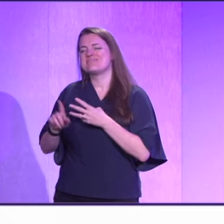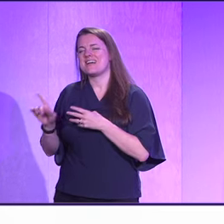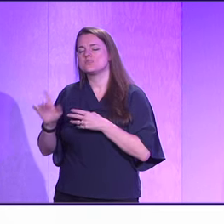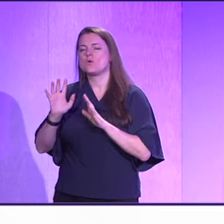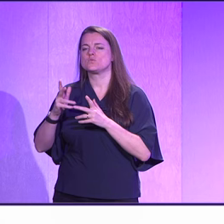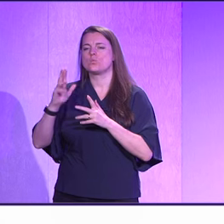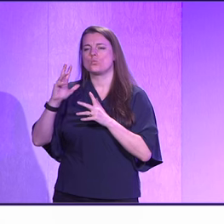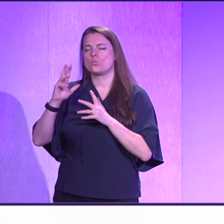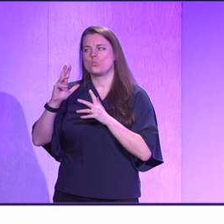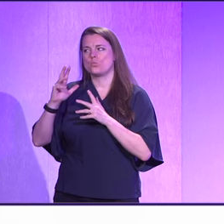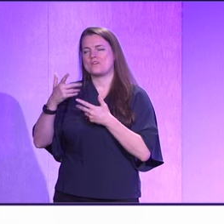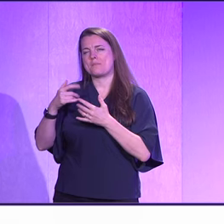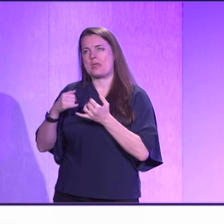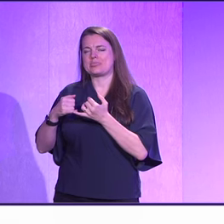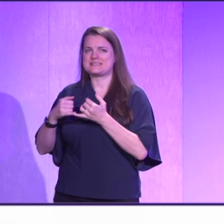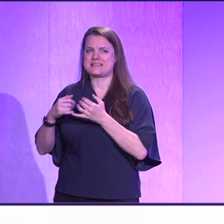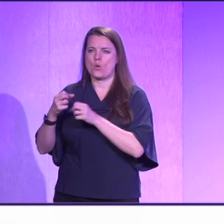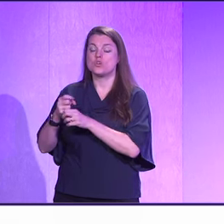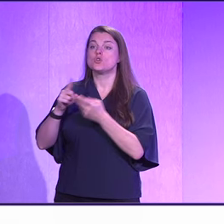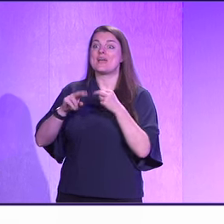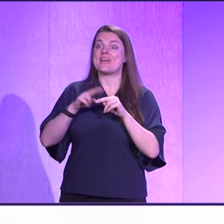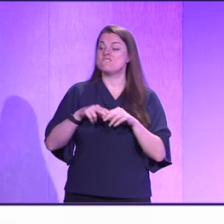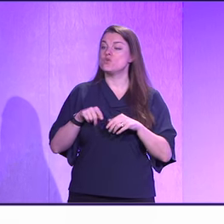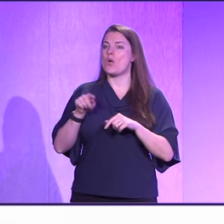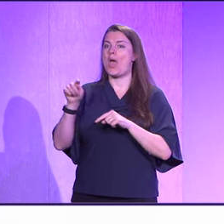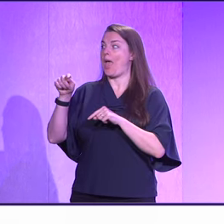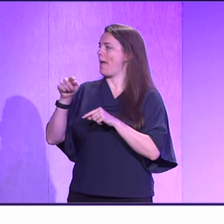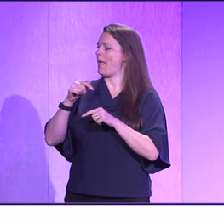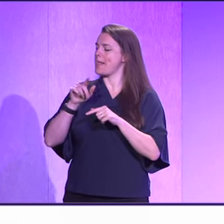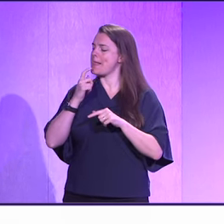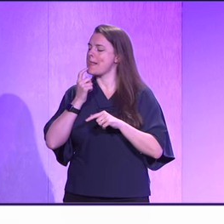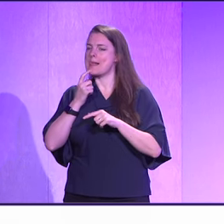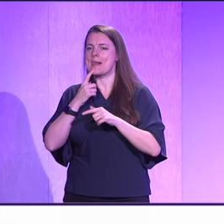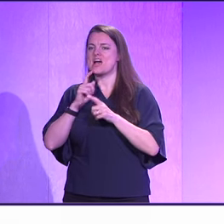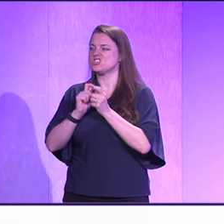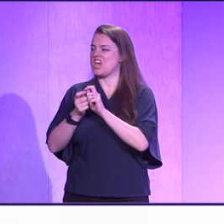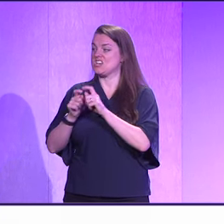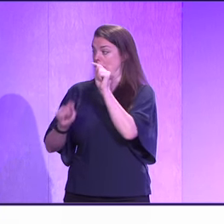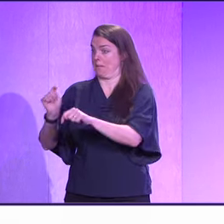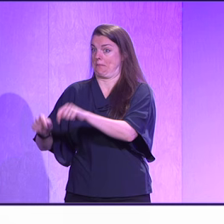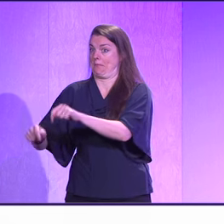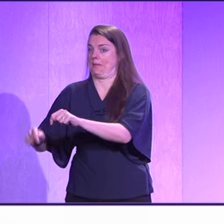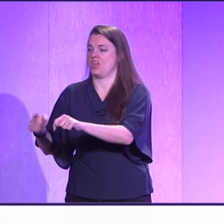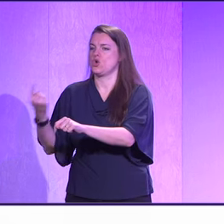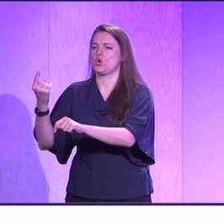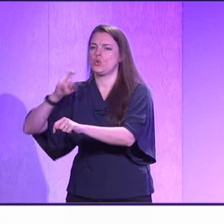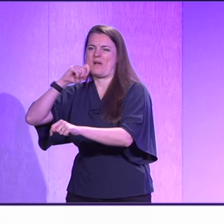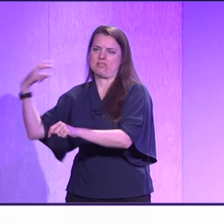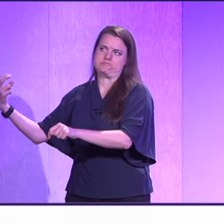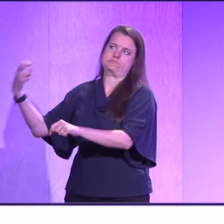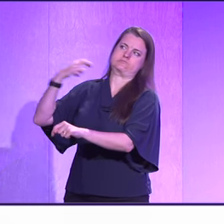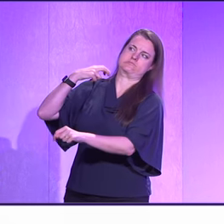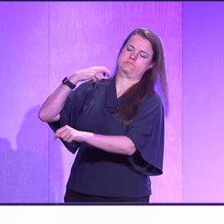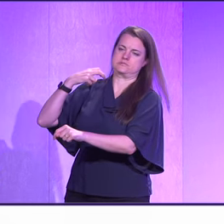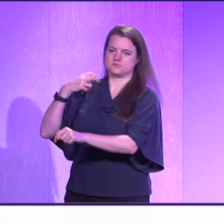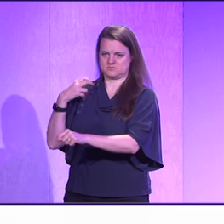you got to avoid, right? So who, if you go and push their buttons too much with all this change, is going to come after you, right? The